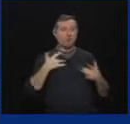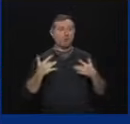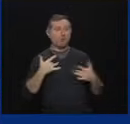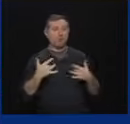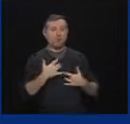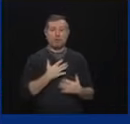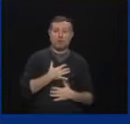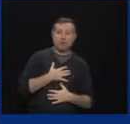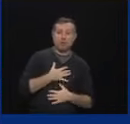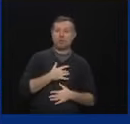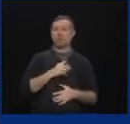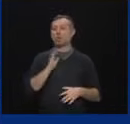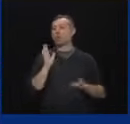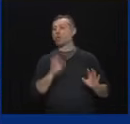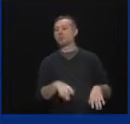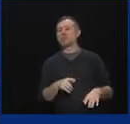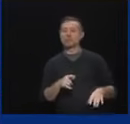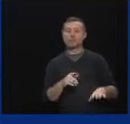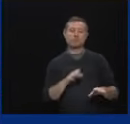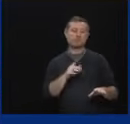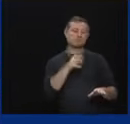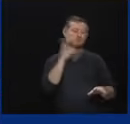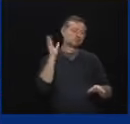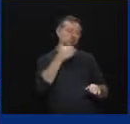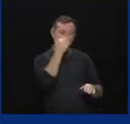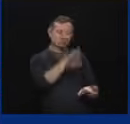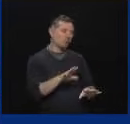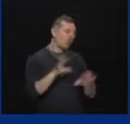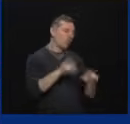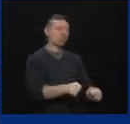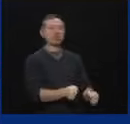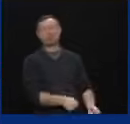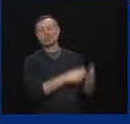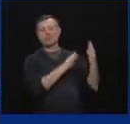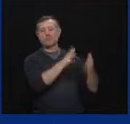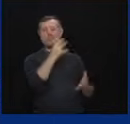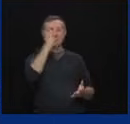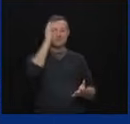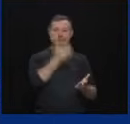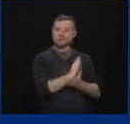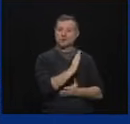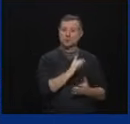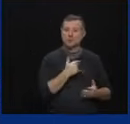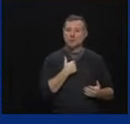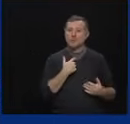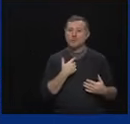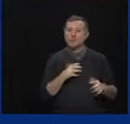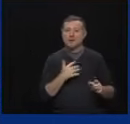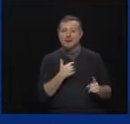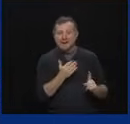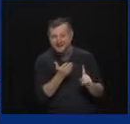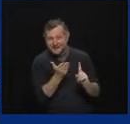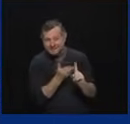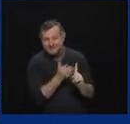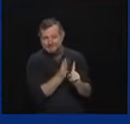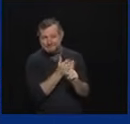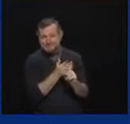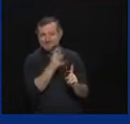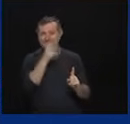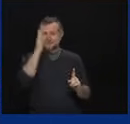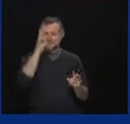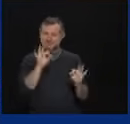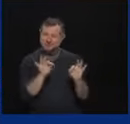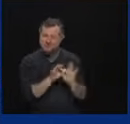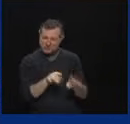as parents, but I also need to do more to convince the parents that this is what has to happen for your child to have a